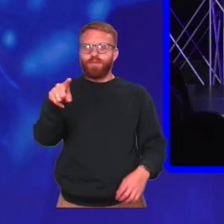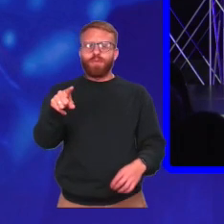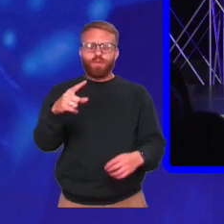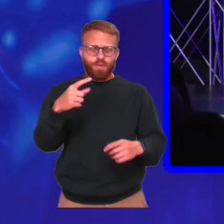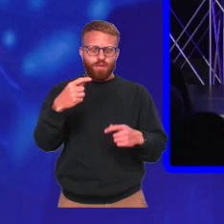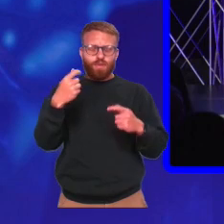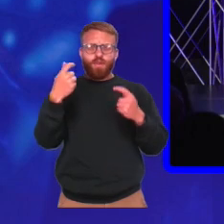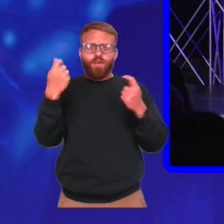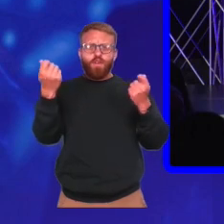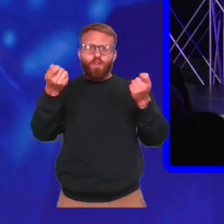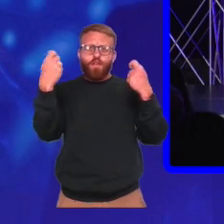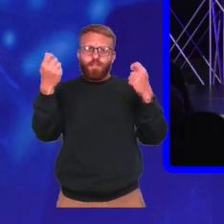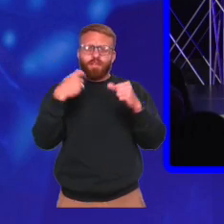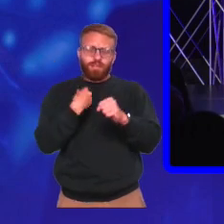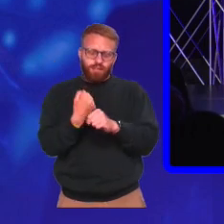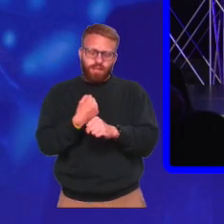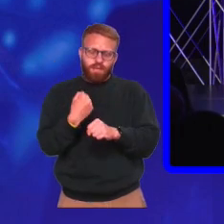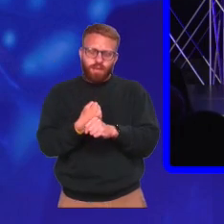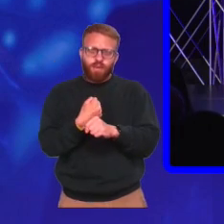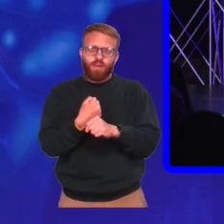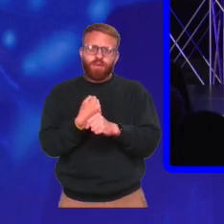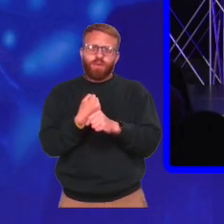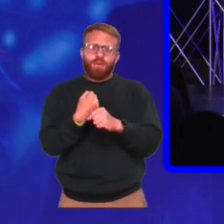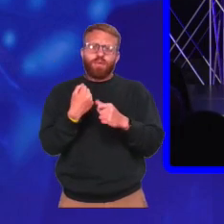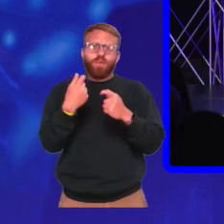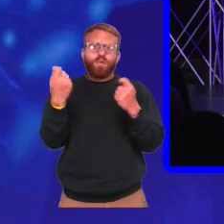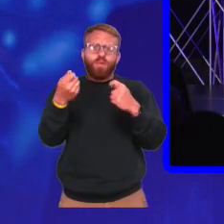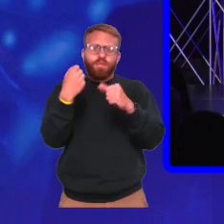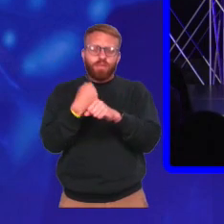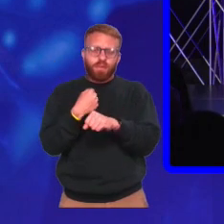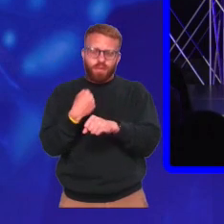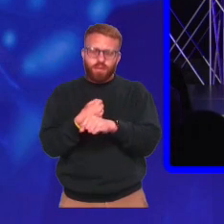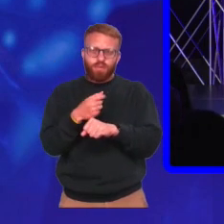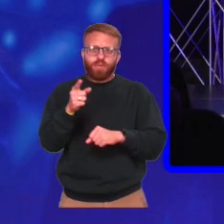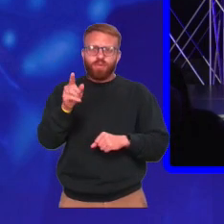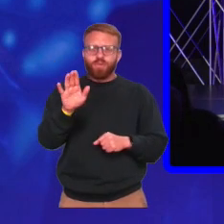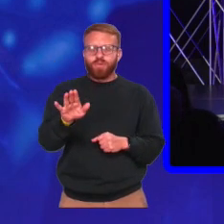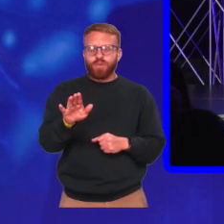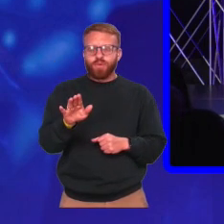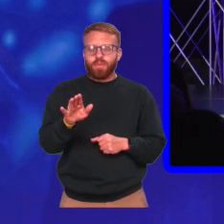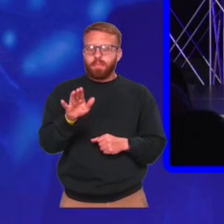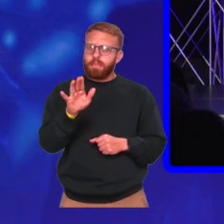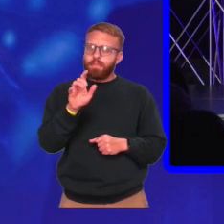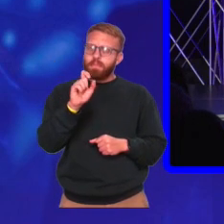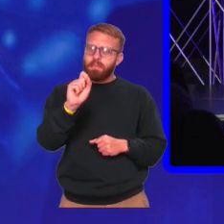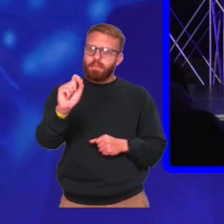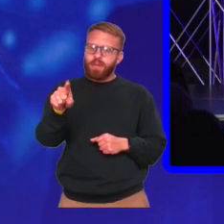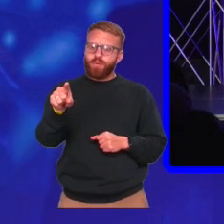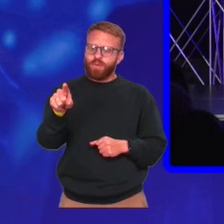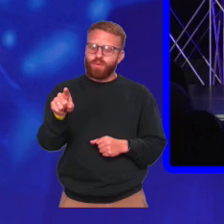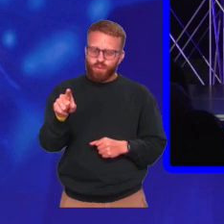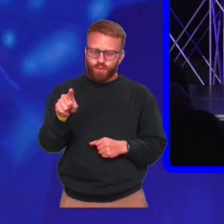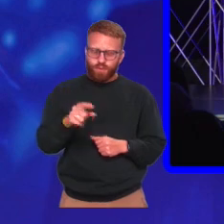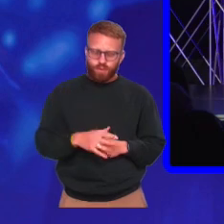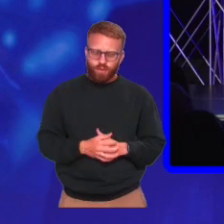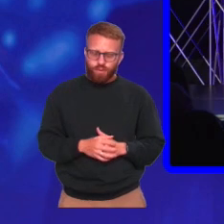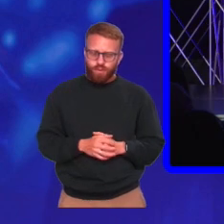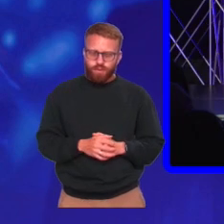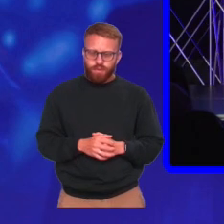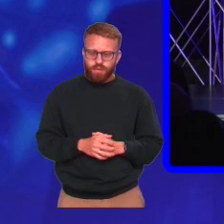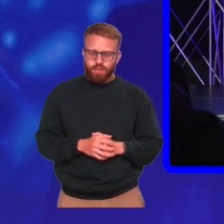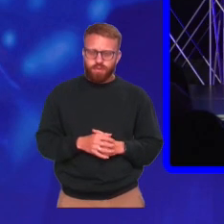internet, that says use Canada or use US or use Europe.